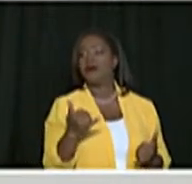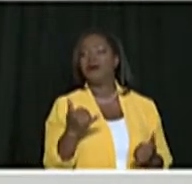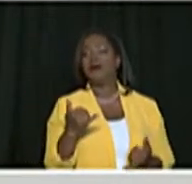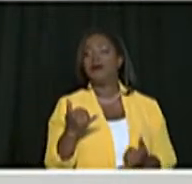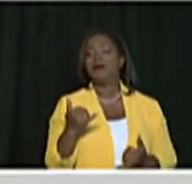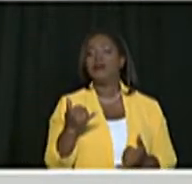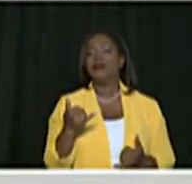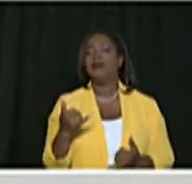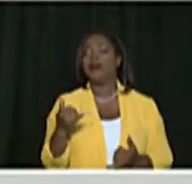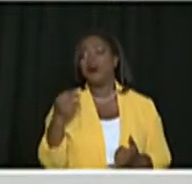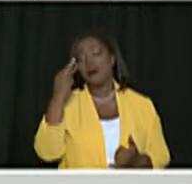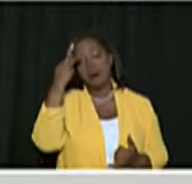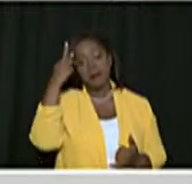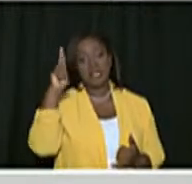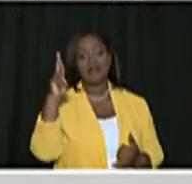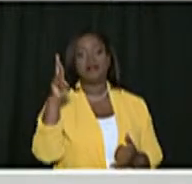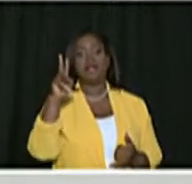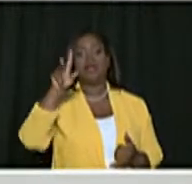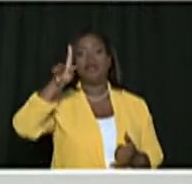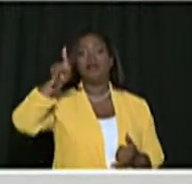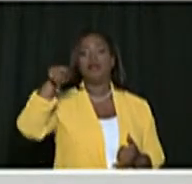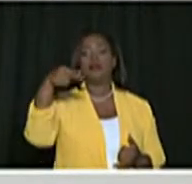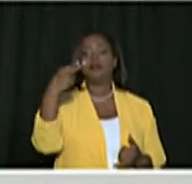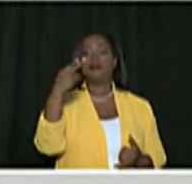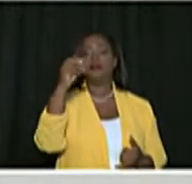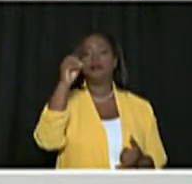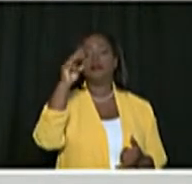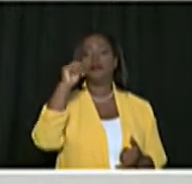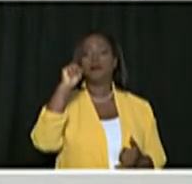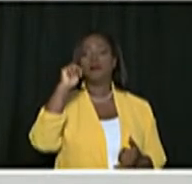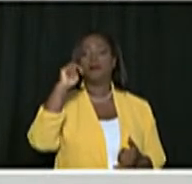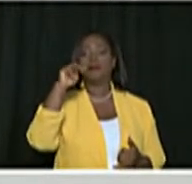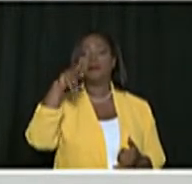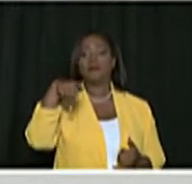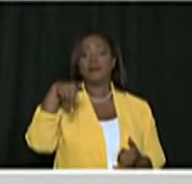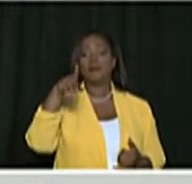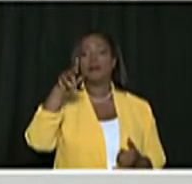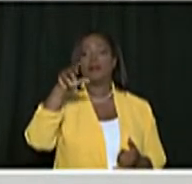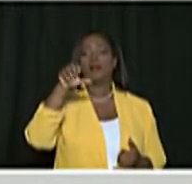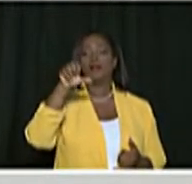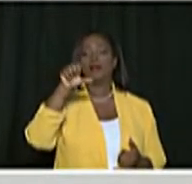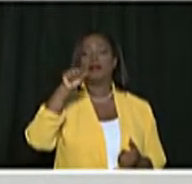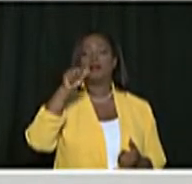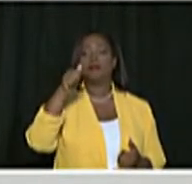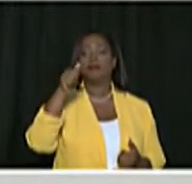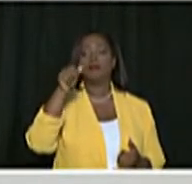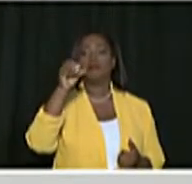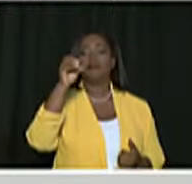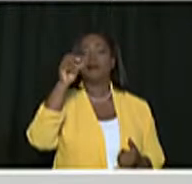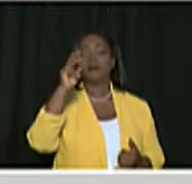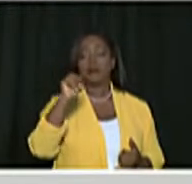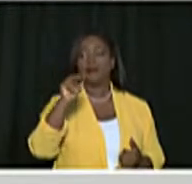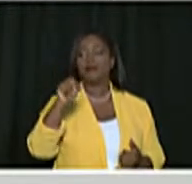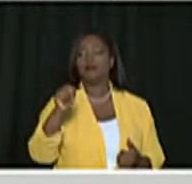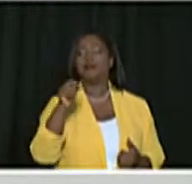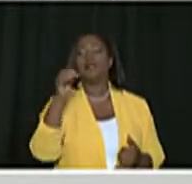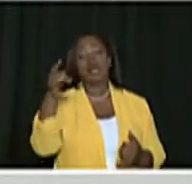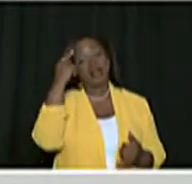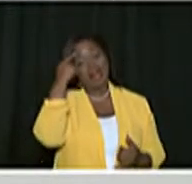Warren Thompson, Mr. Thompson, I'm thinking of a parent who is at home now.